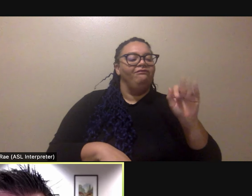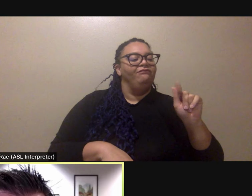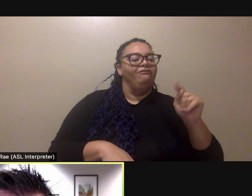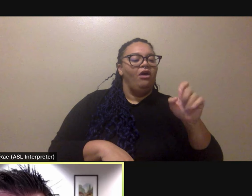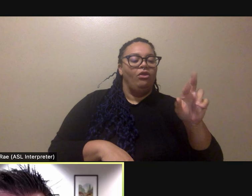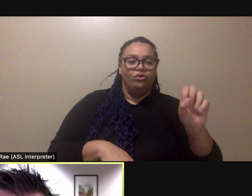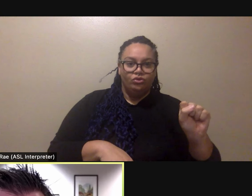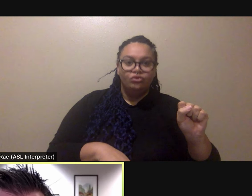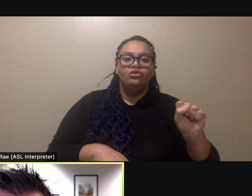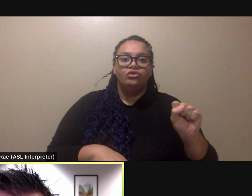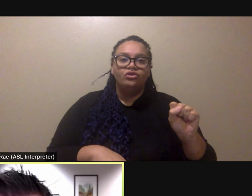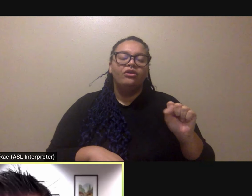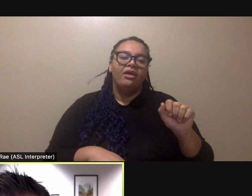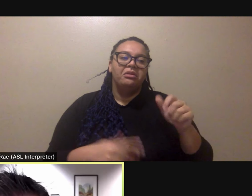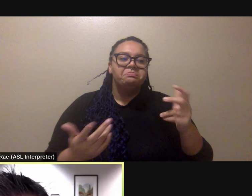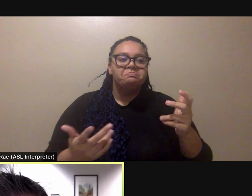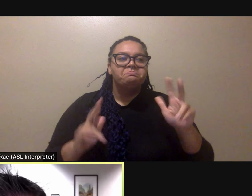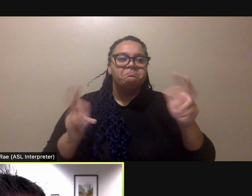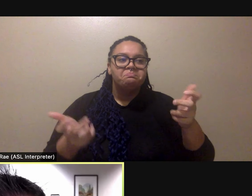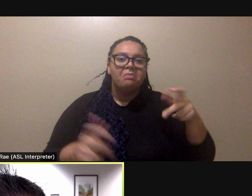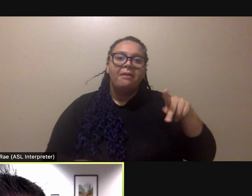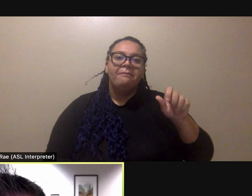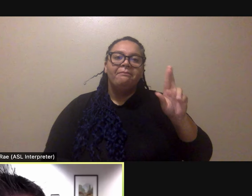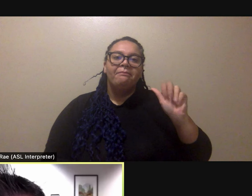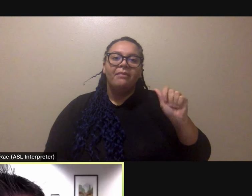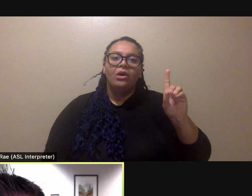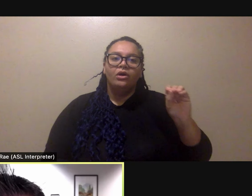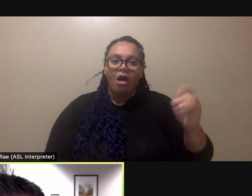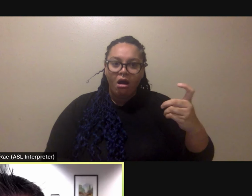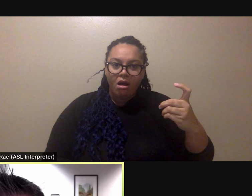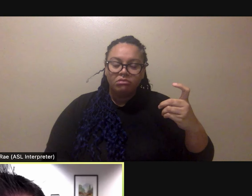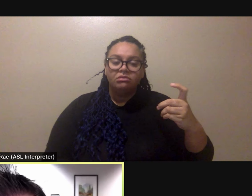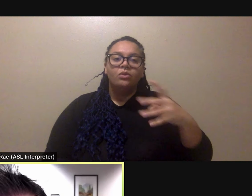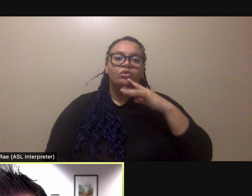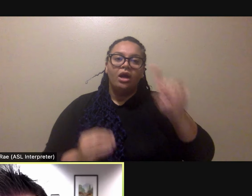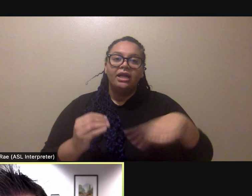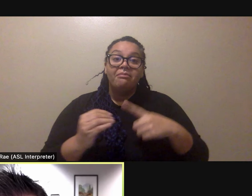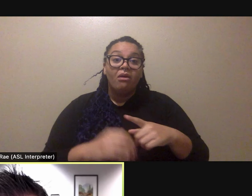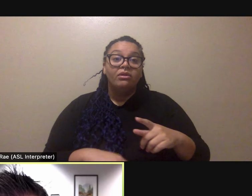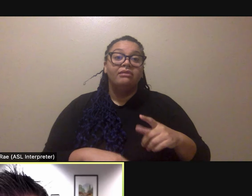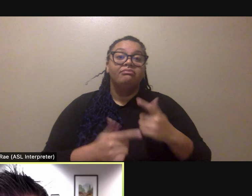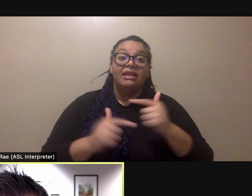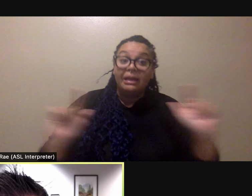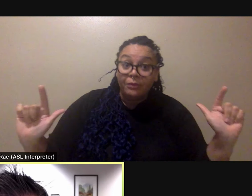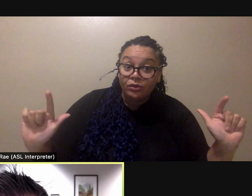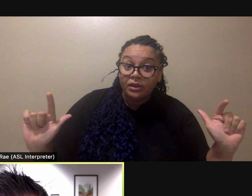the paradox of how they were talking about liberty when they